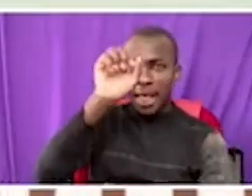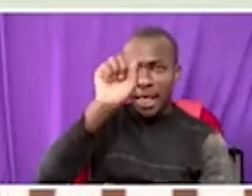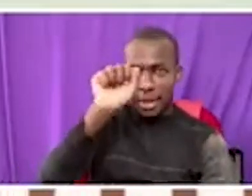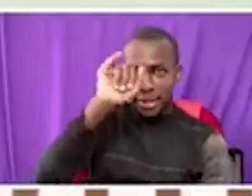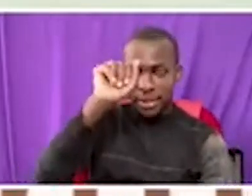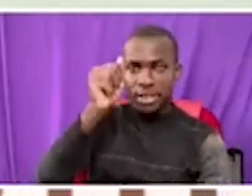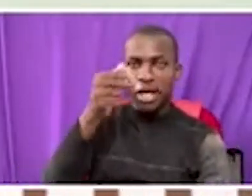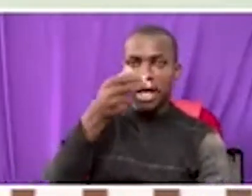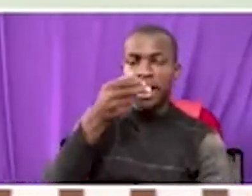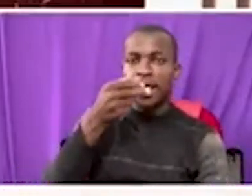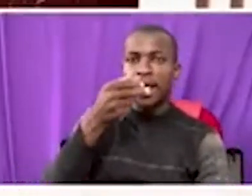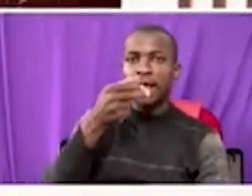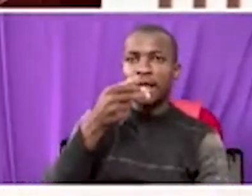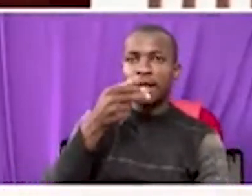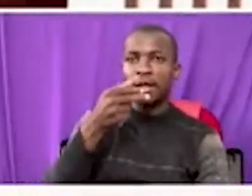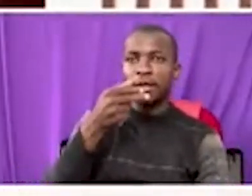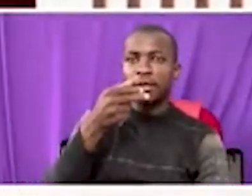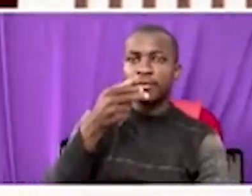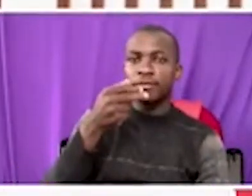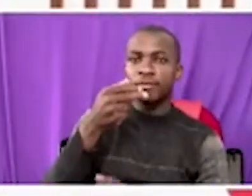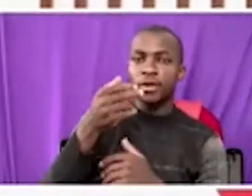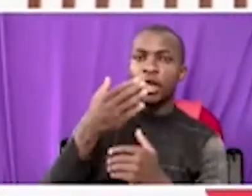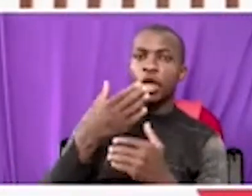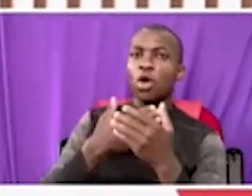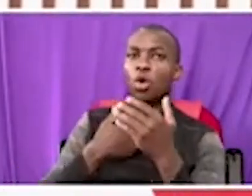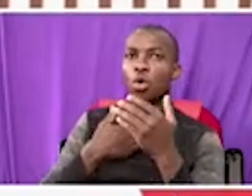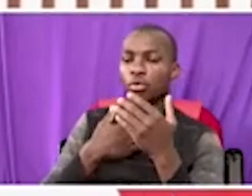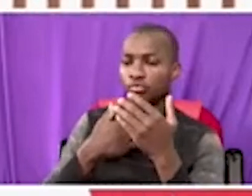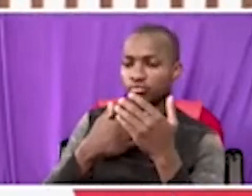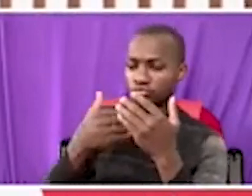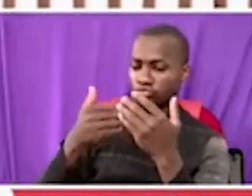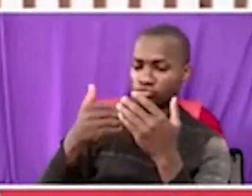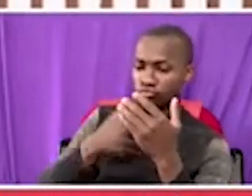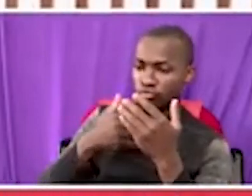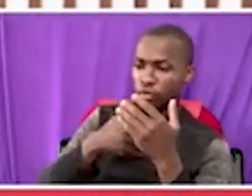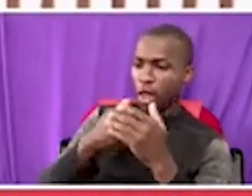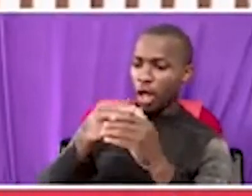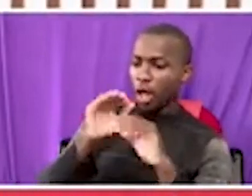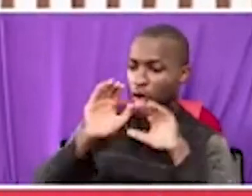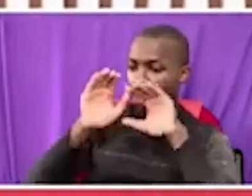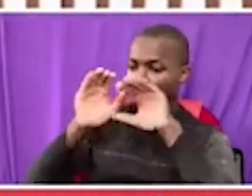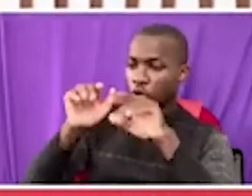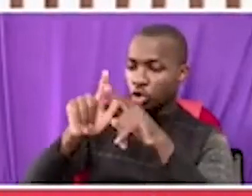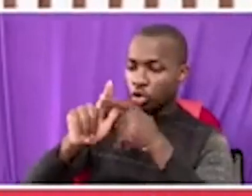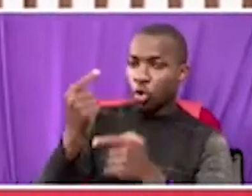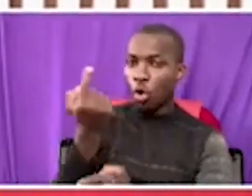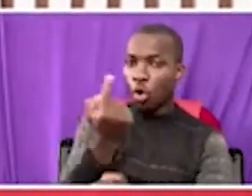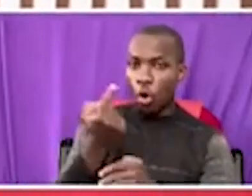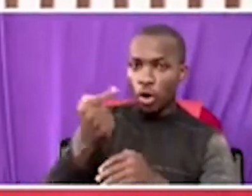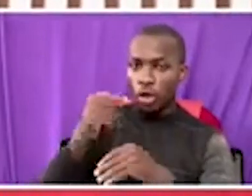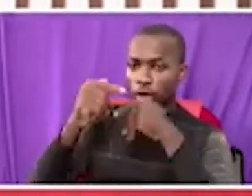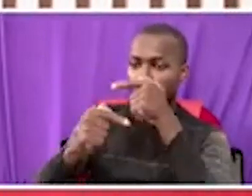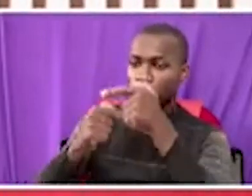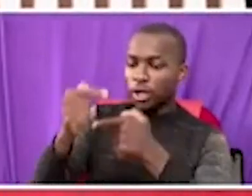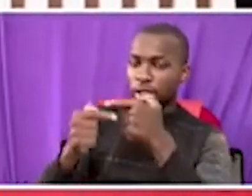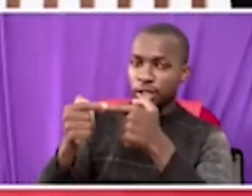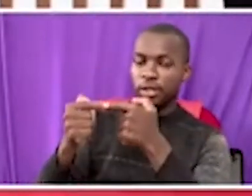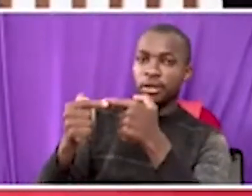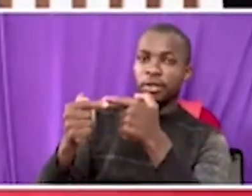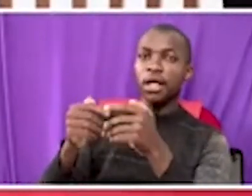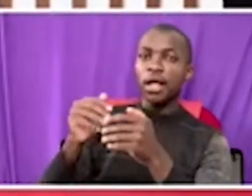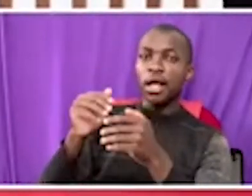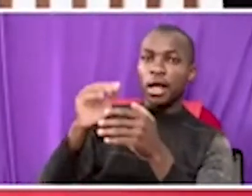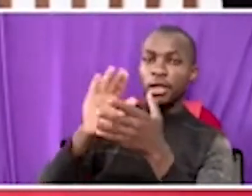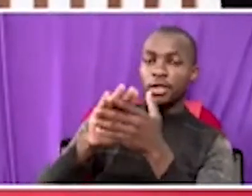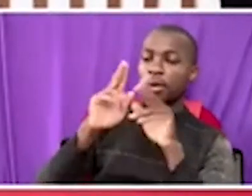is a no-nonsense necessity. He is omnipotent, omniscient, omnipresent, and omnibenevolent. He is the